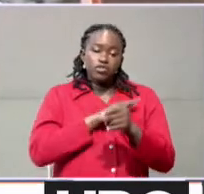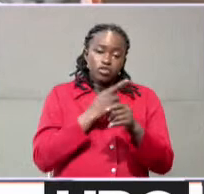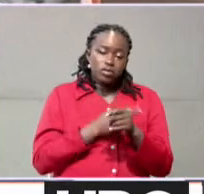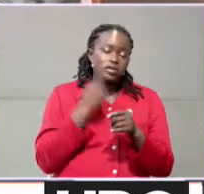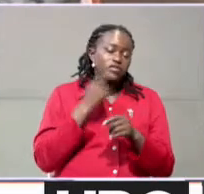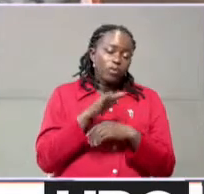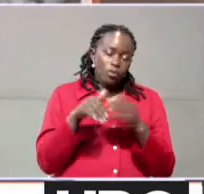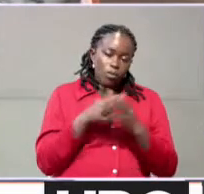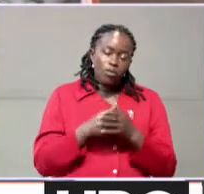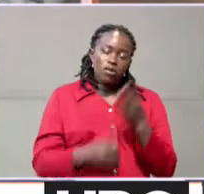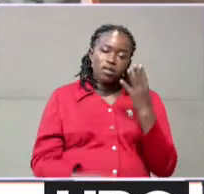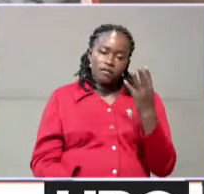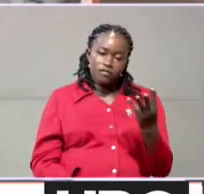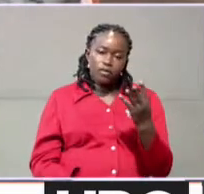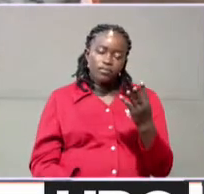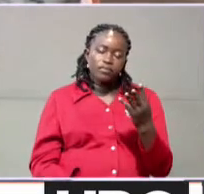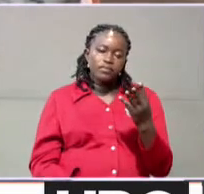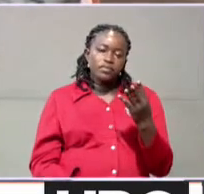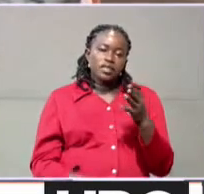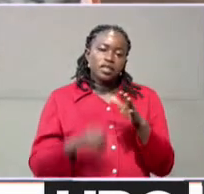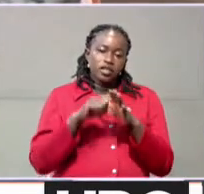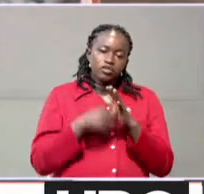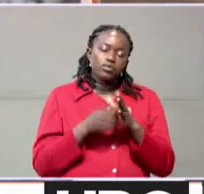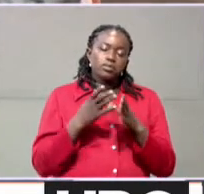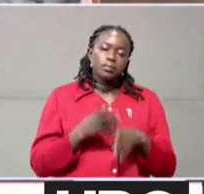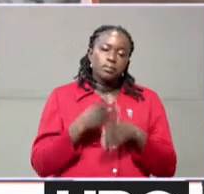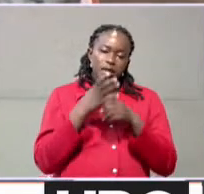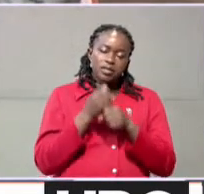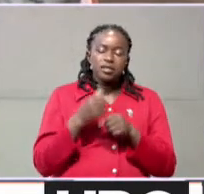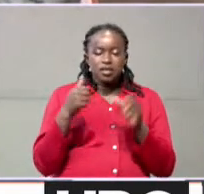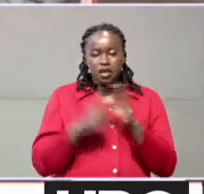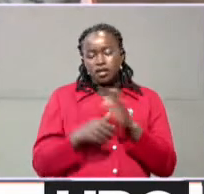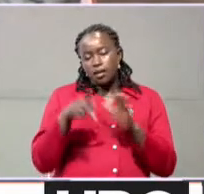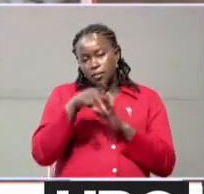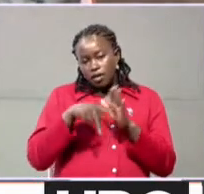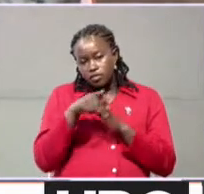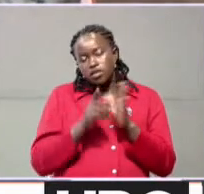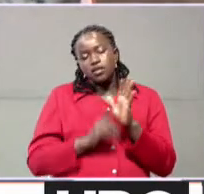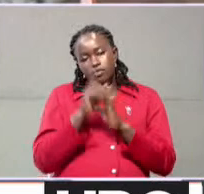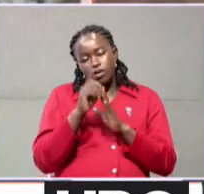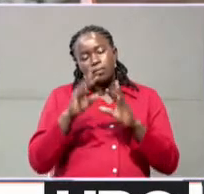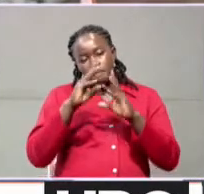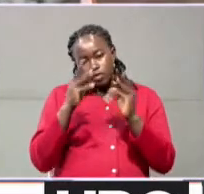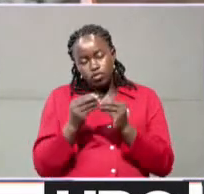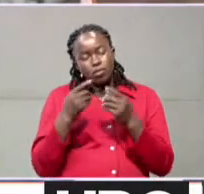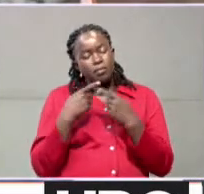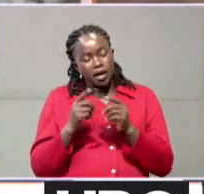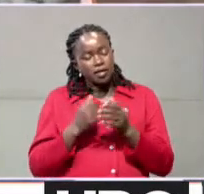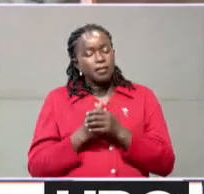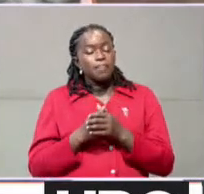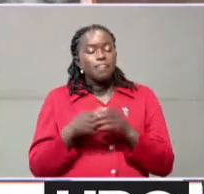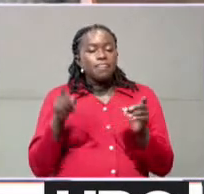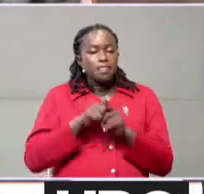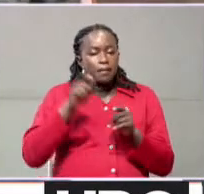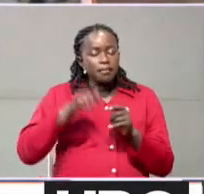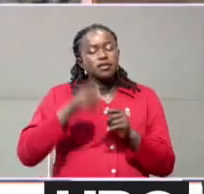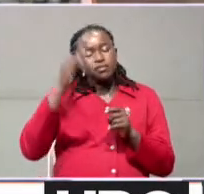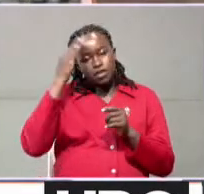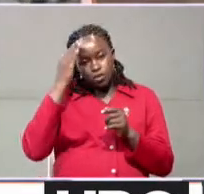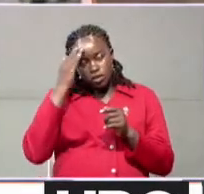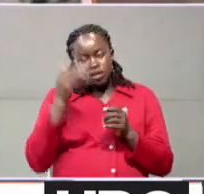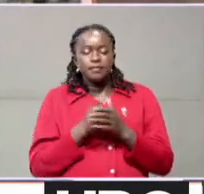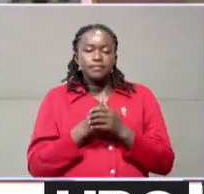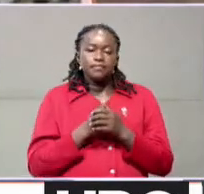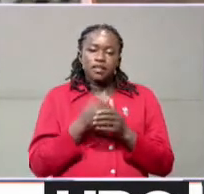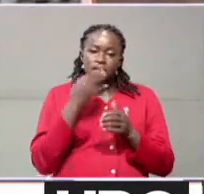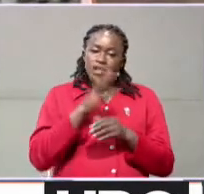for all the four components budgeted for under paris development model however it should be noted that